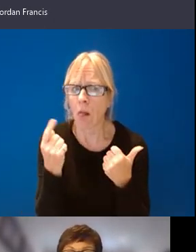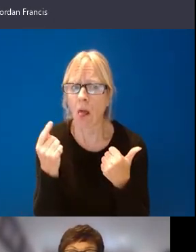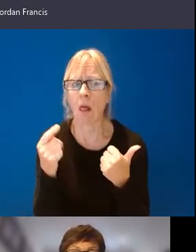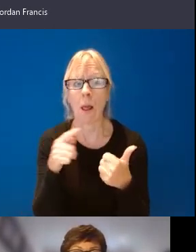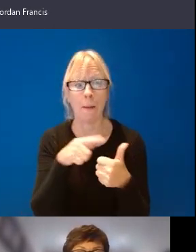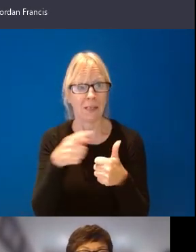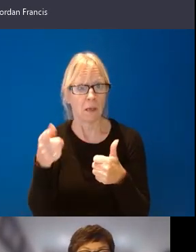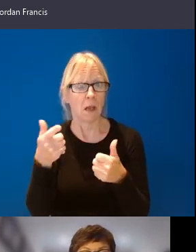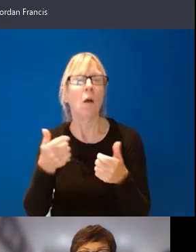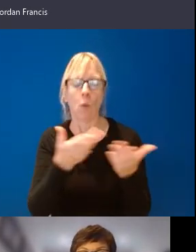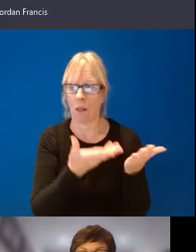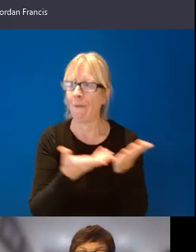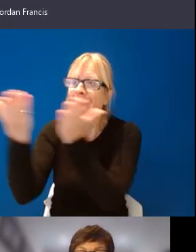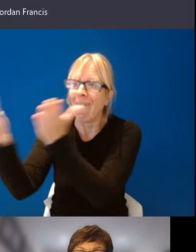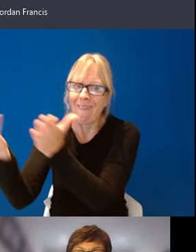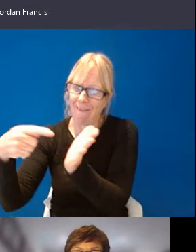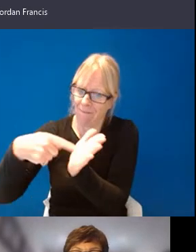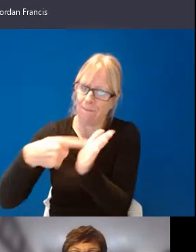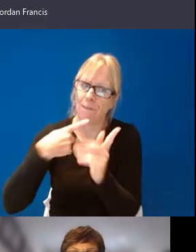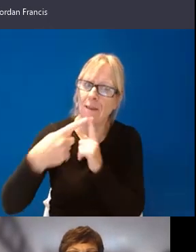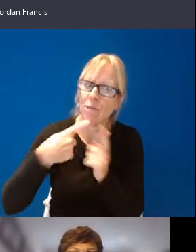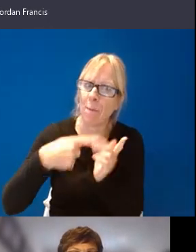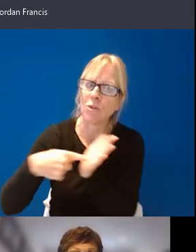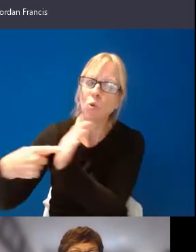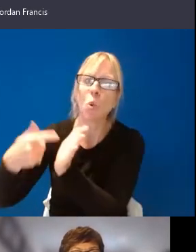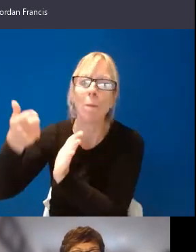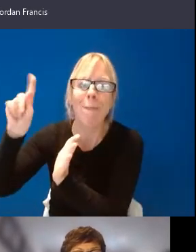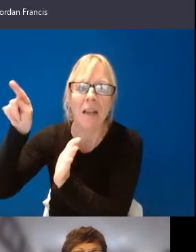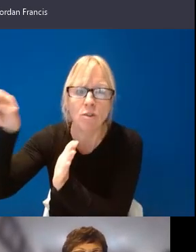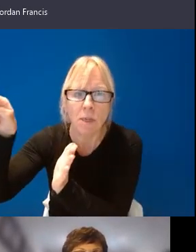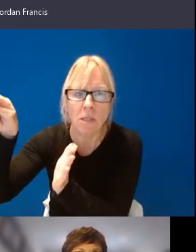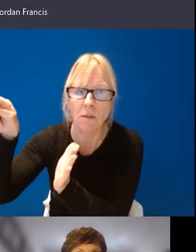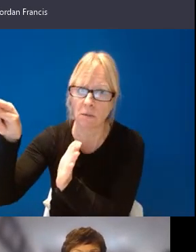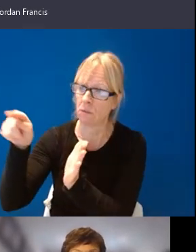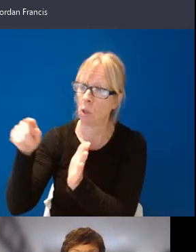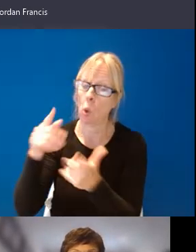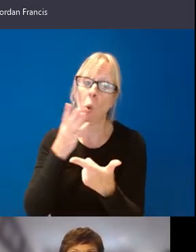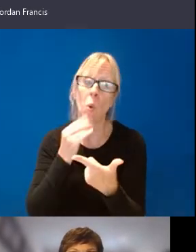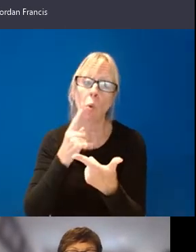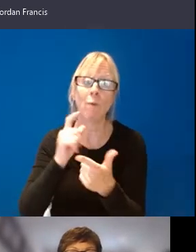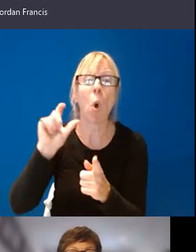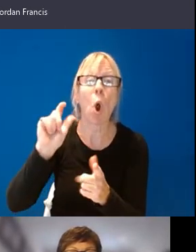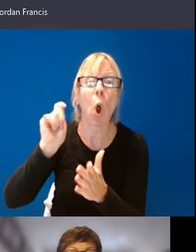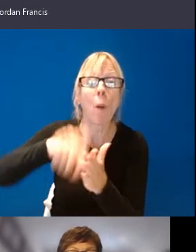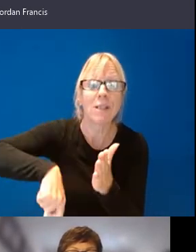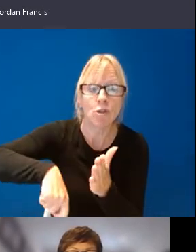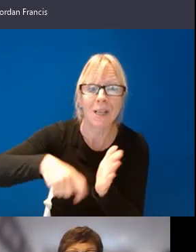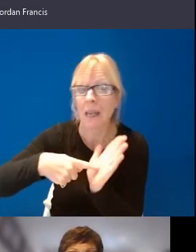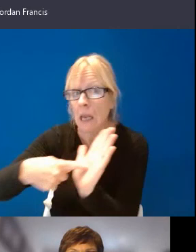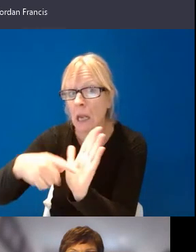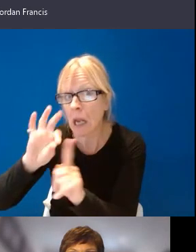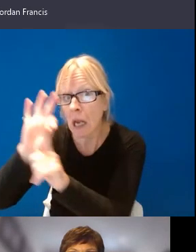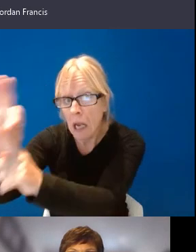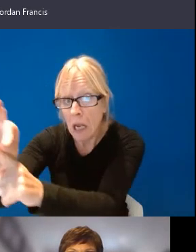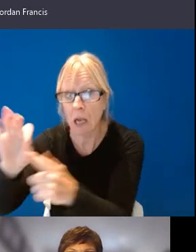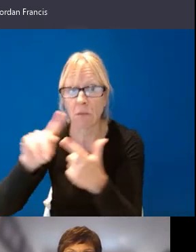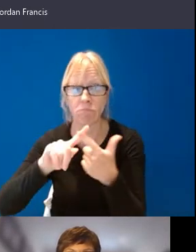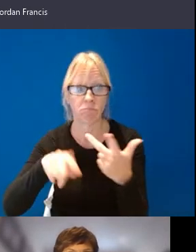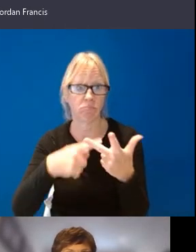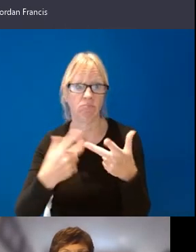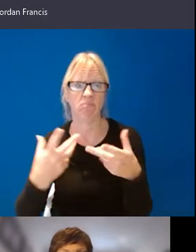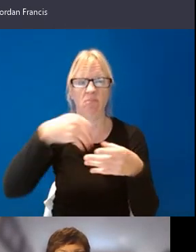to read the profiles, talk about using them for commissioning and for community events through